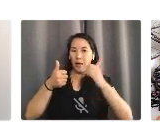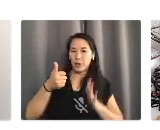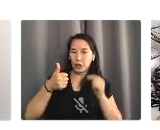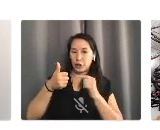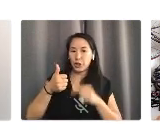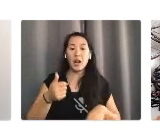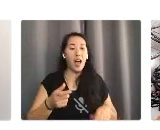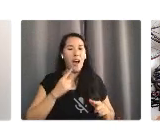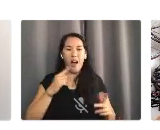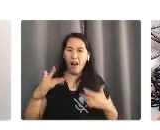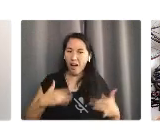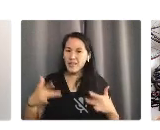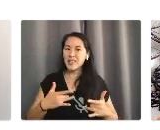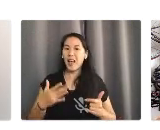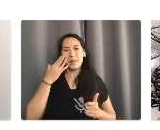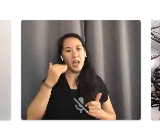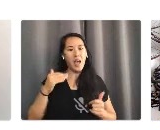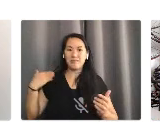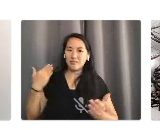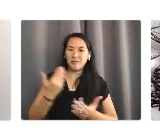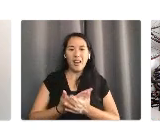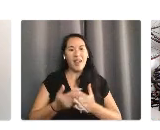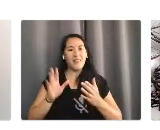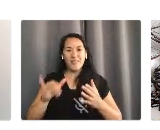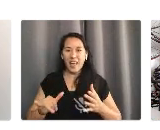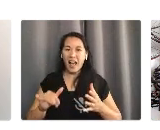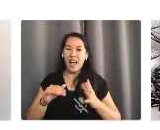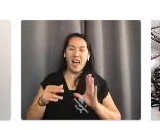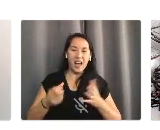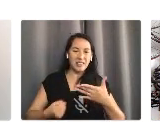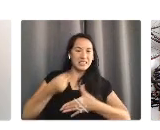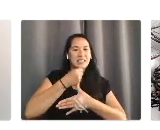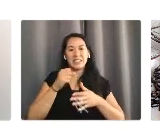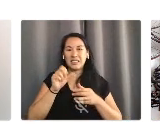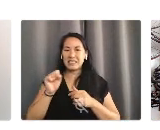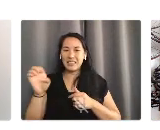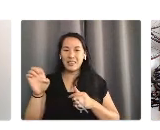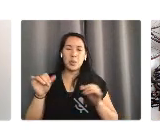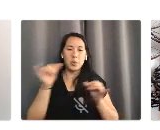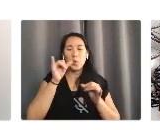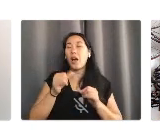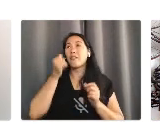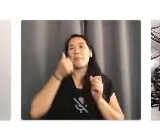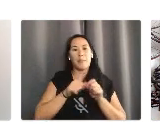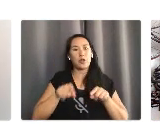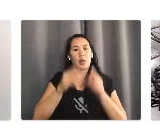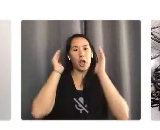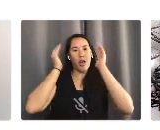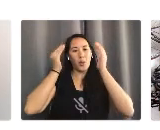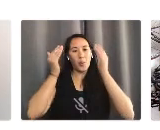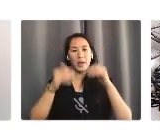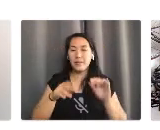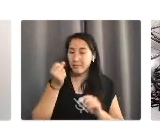worked really hard to reach this level and title in my career. And I remember an incident around Halloween. Now, for some